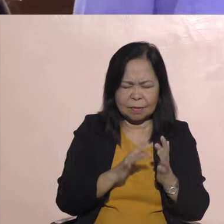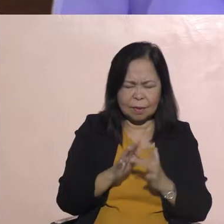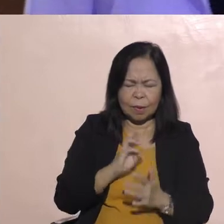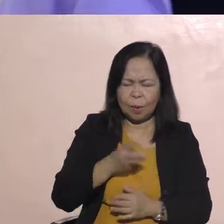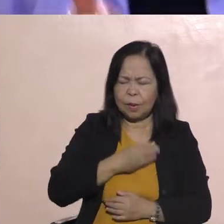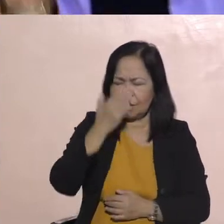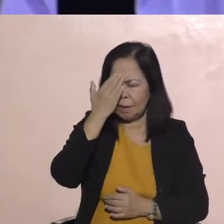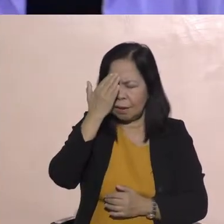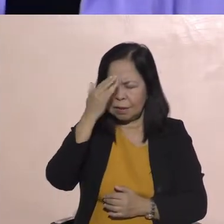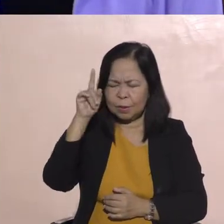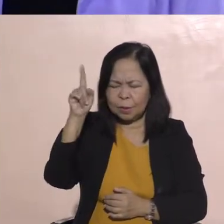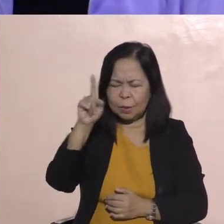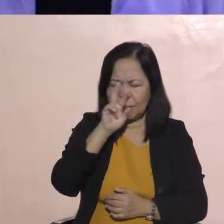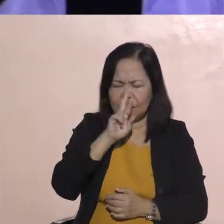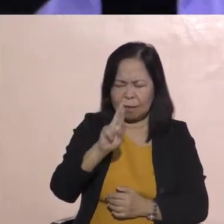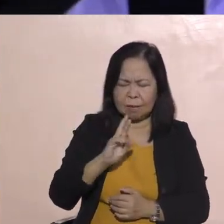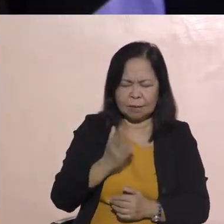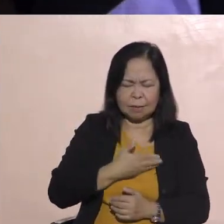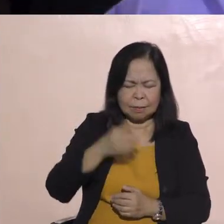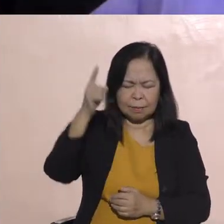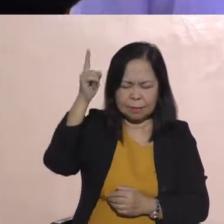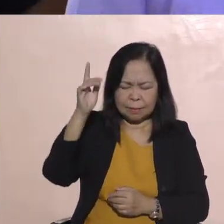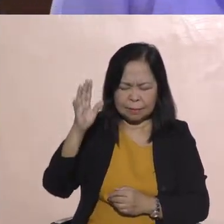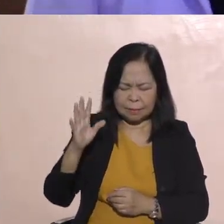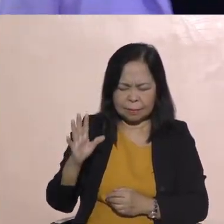acknowledging, oh God, that you are our God.